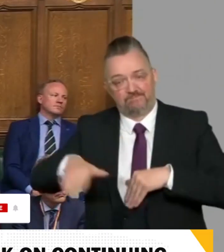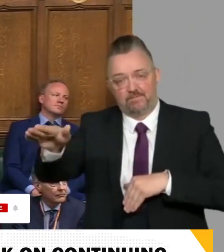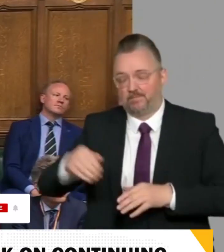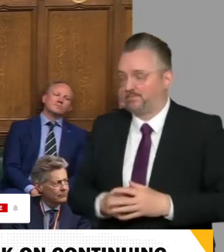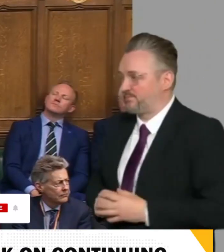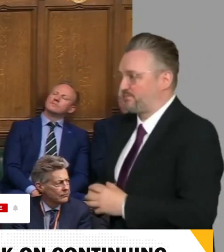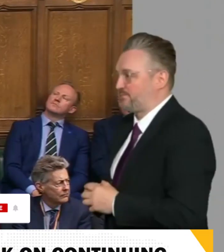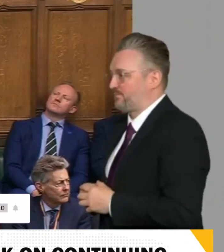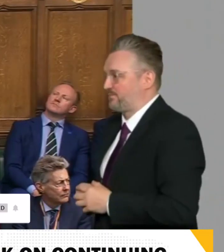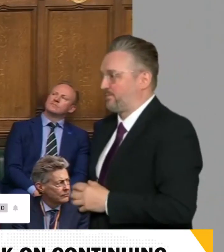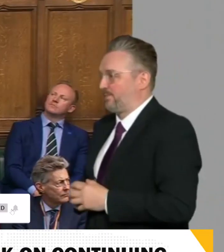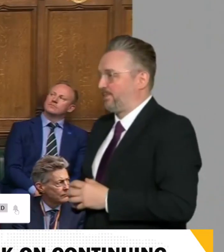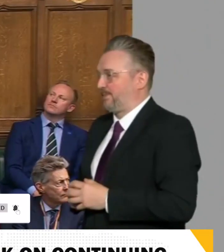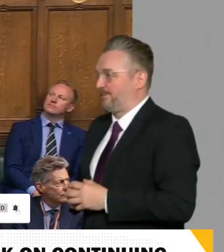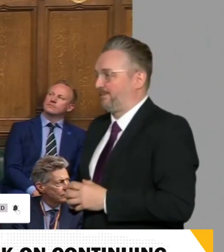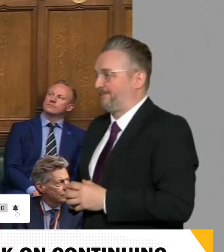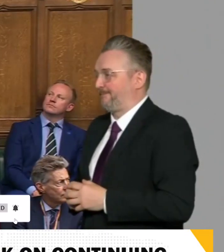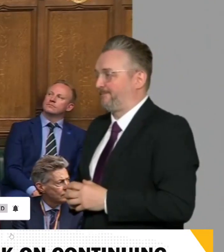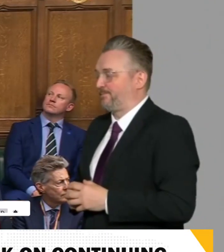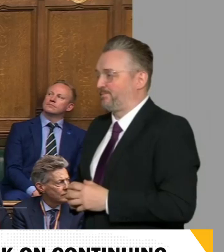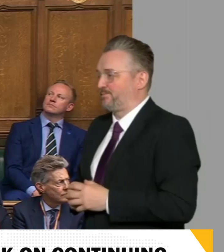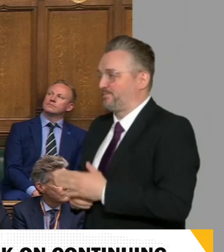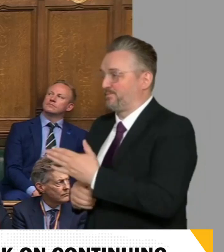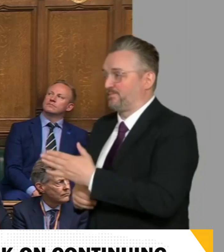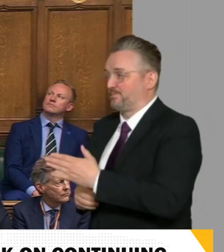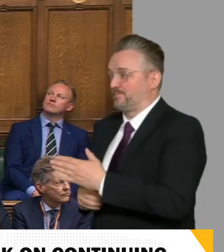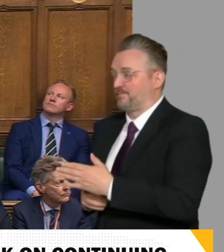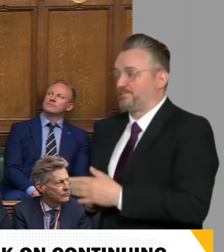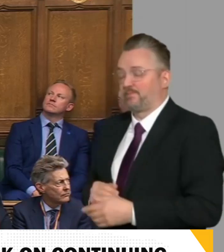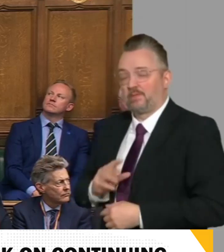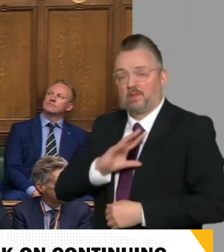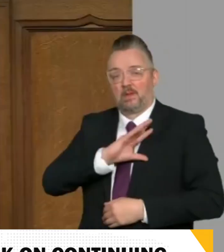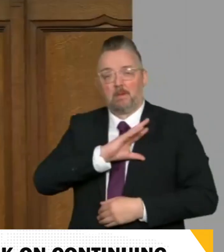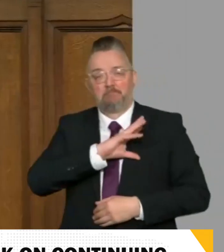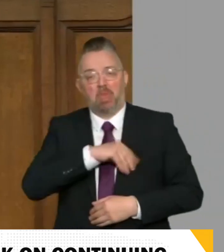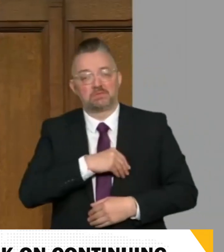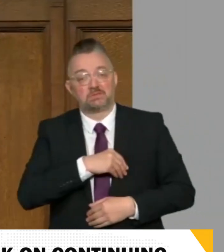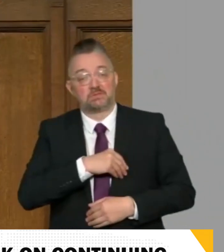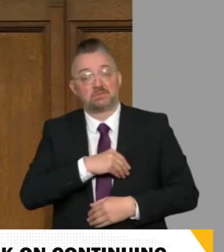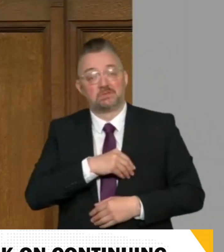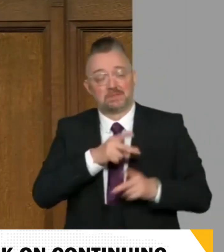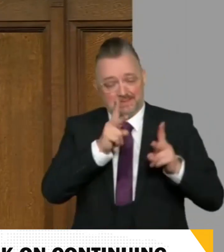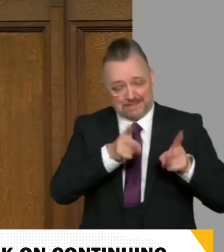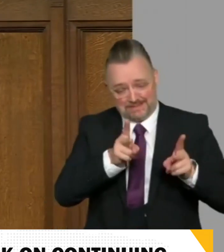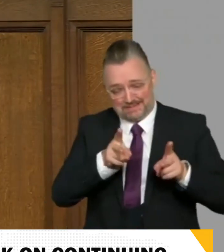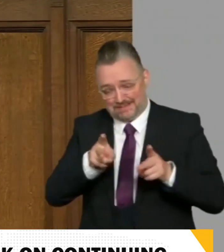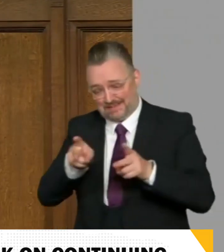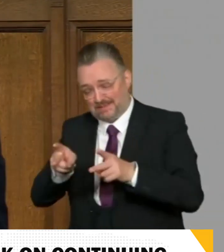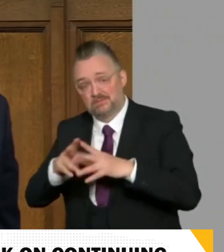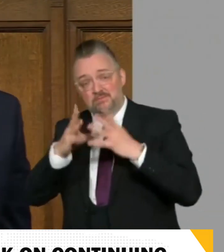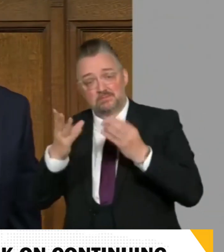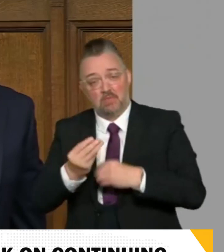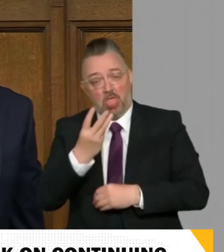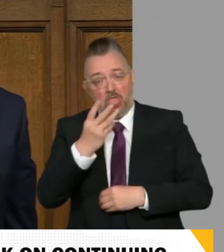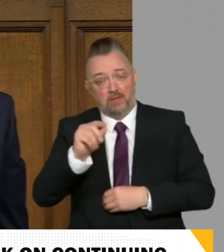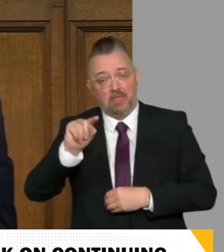30,000 Palestinian deaths not enough to move this Prime Minister to end arms sales to Israel? The killing